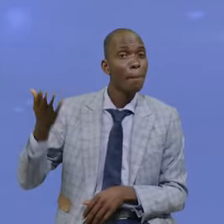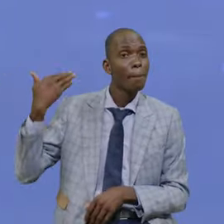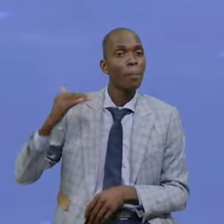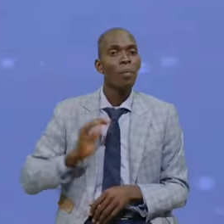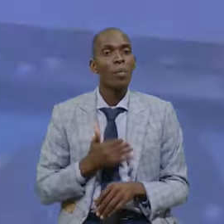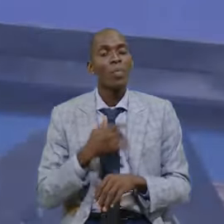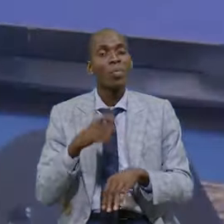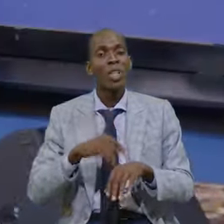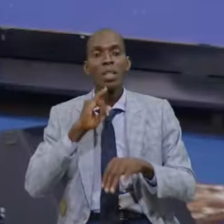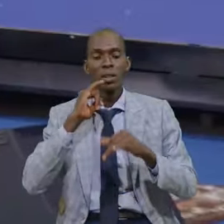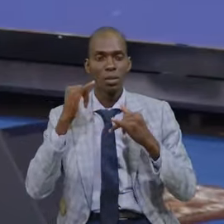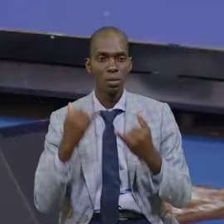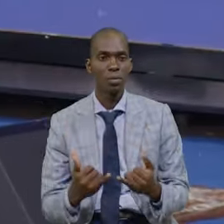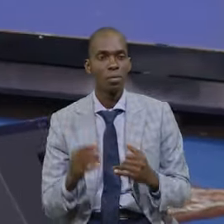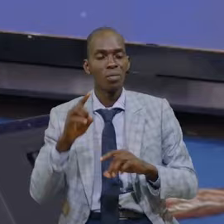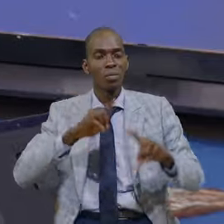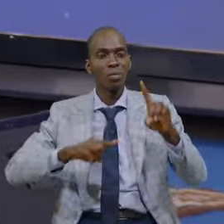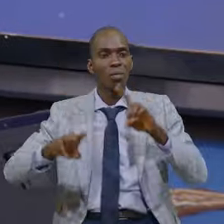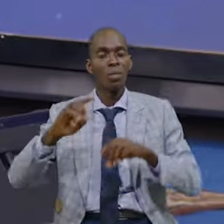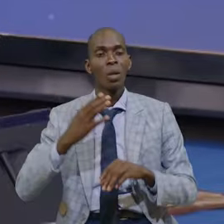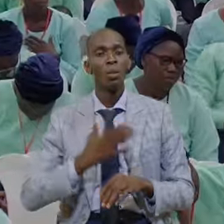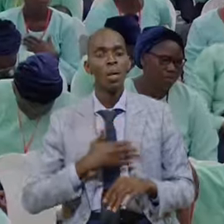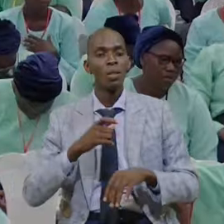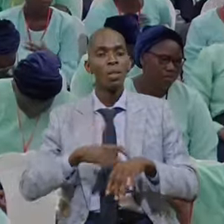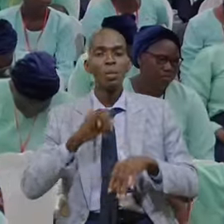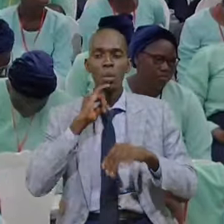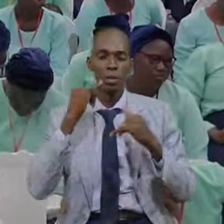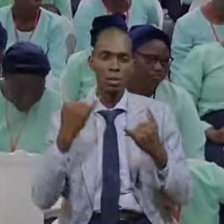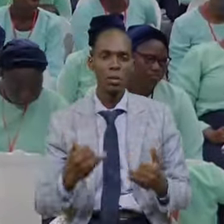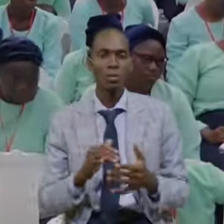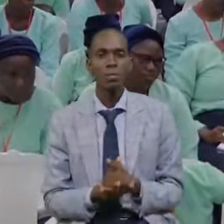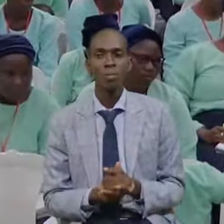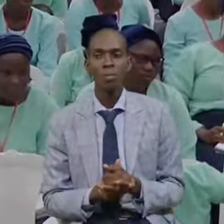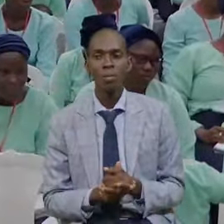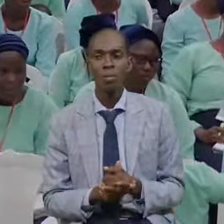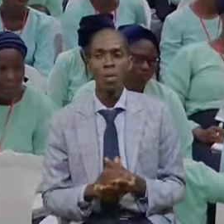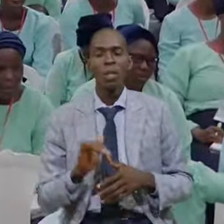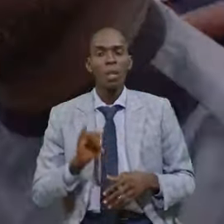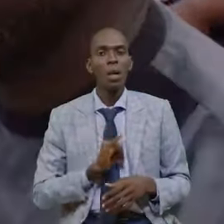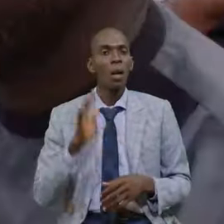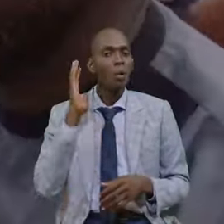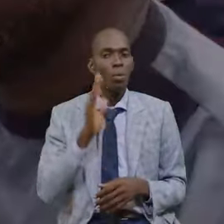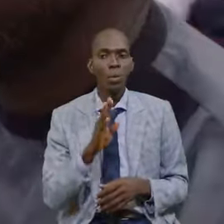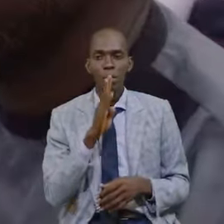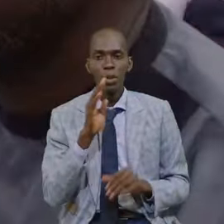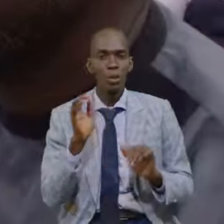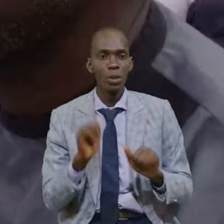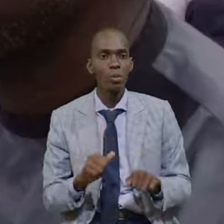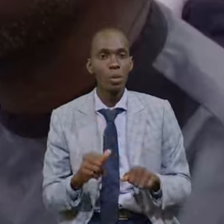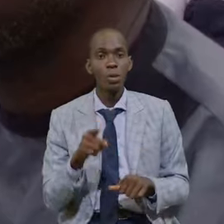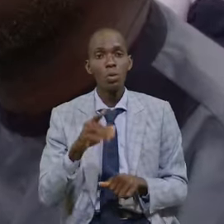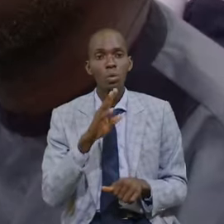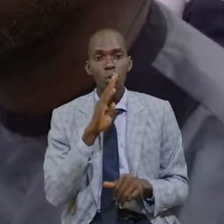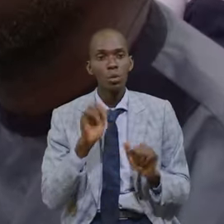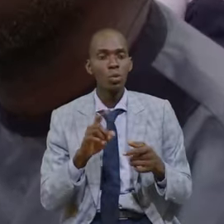now come. Say, my time has now come. I'll be able to stand against the